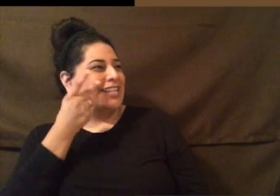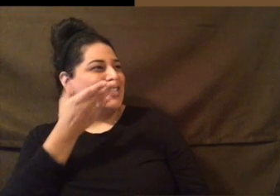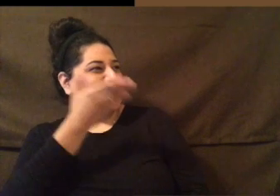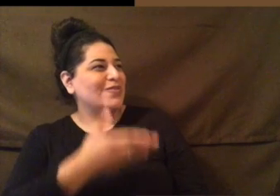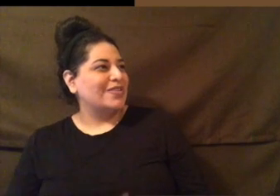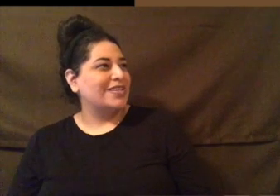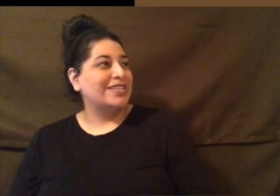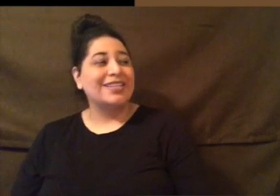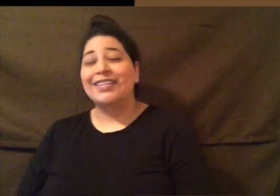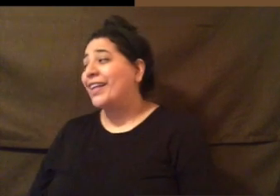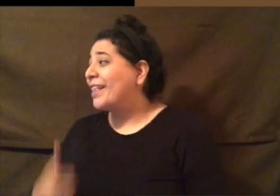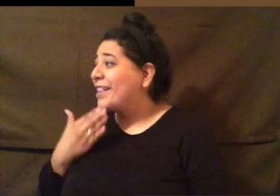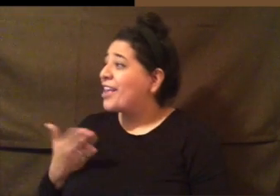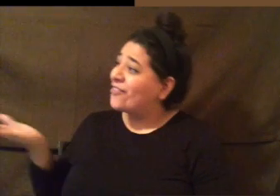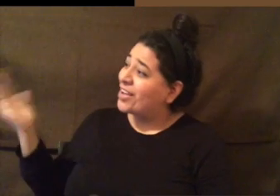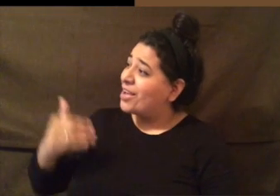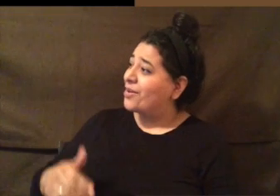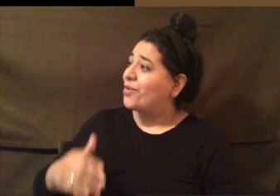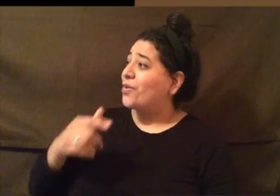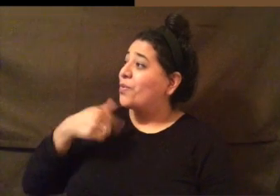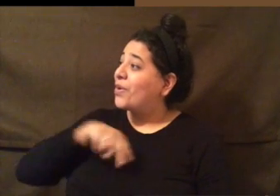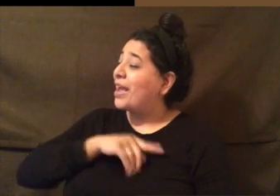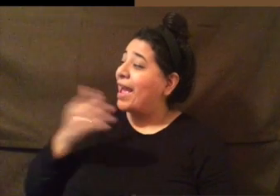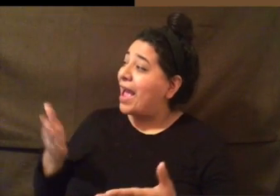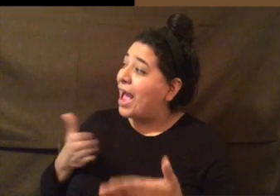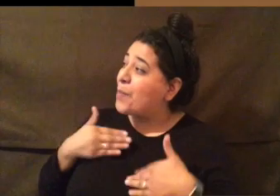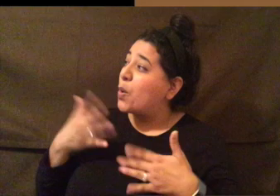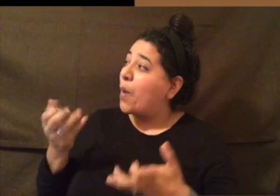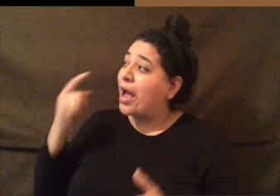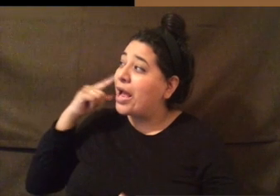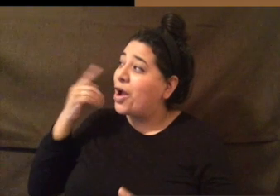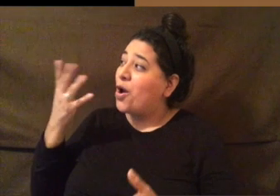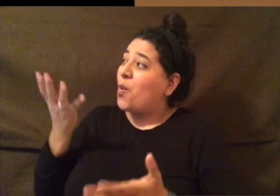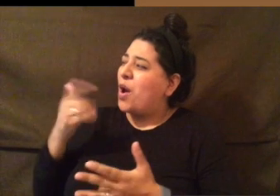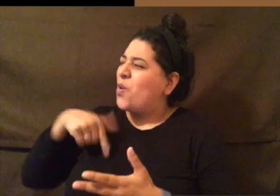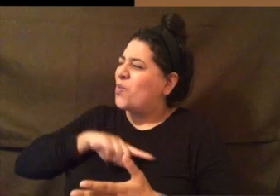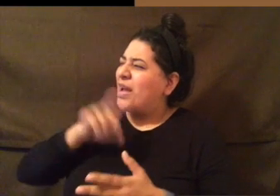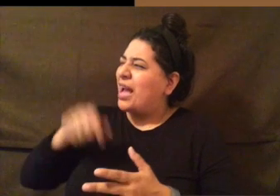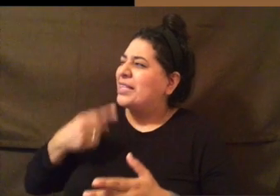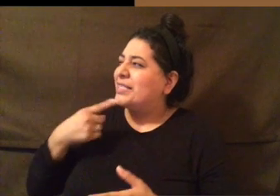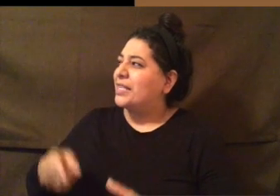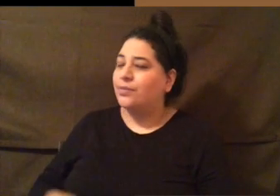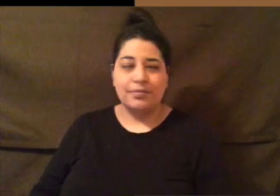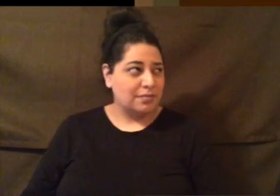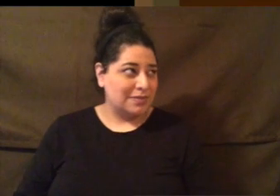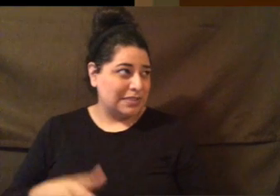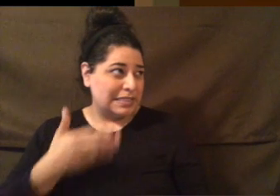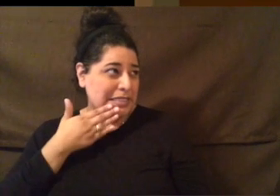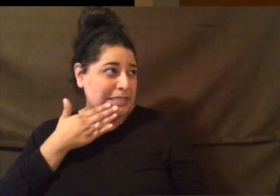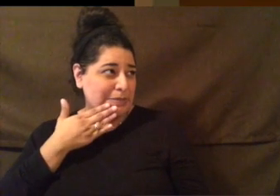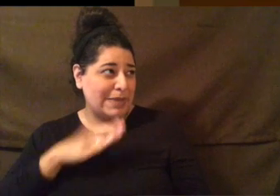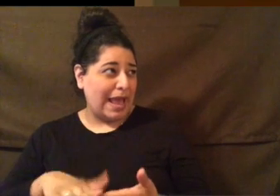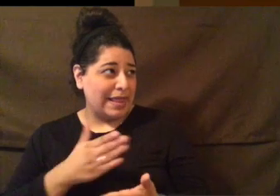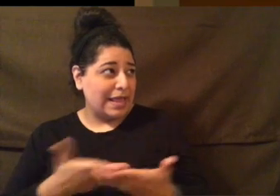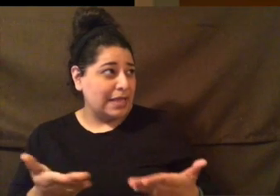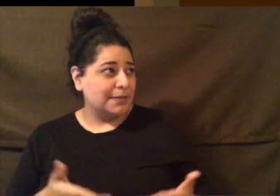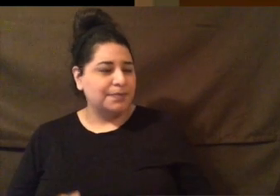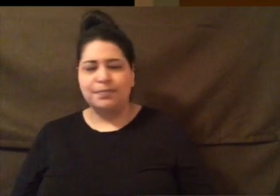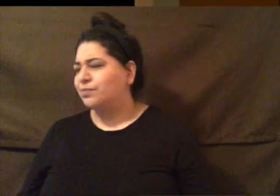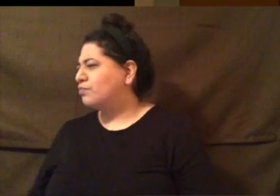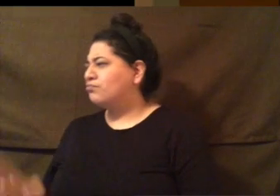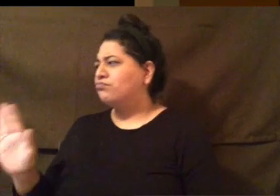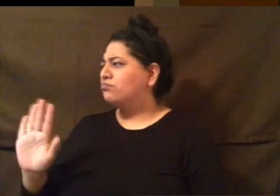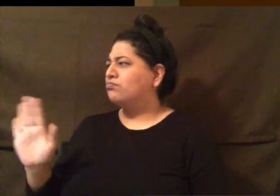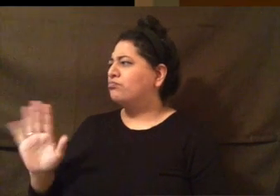Barry. Yeah, we're glad you wanted to hear what we have to say. So, am I in trouble or something? Not at all. In